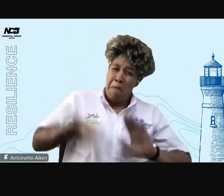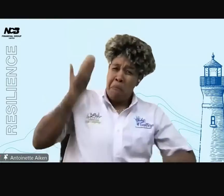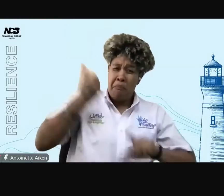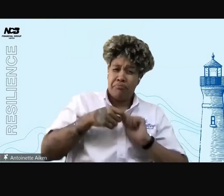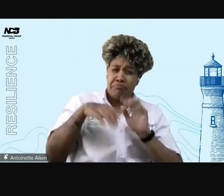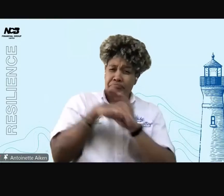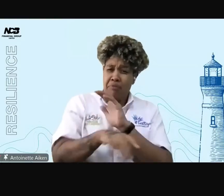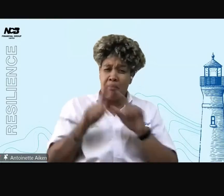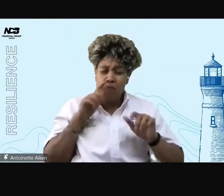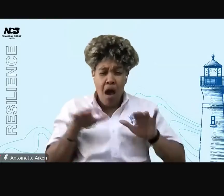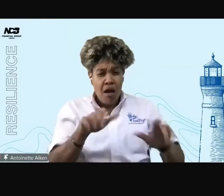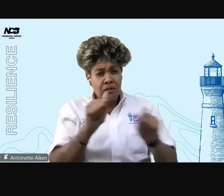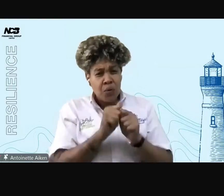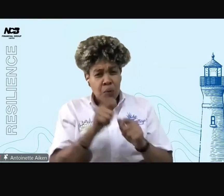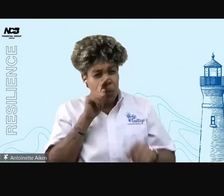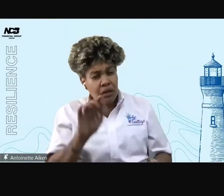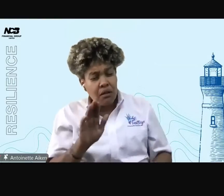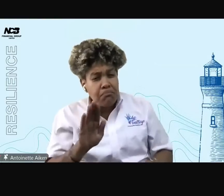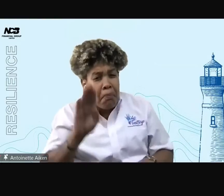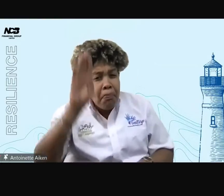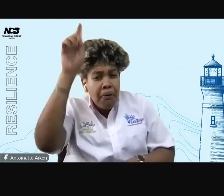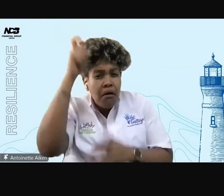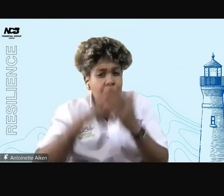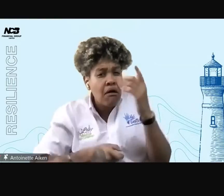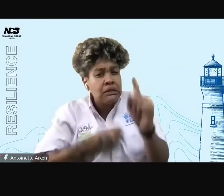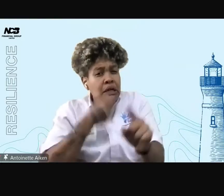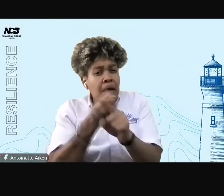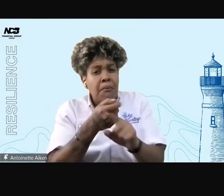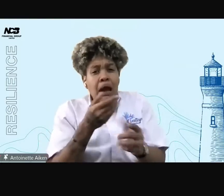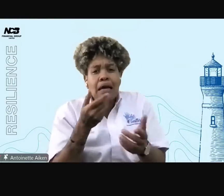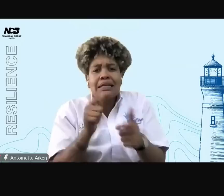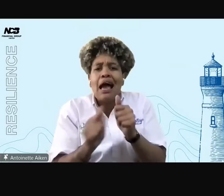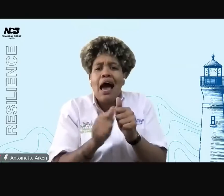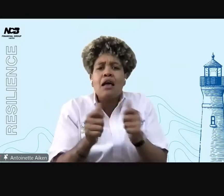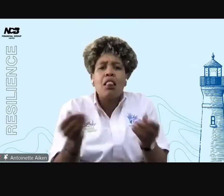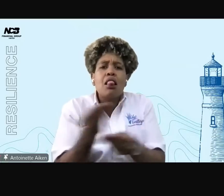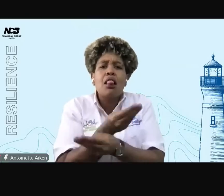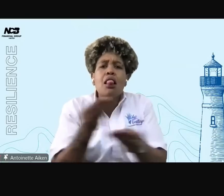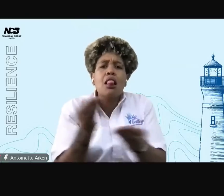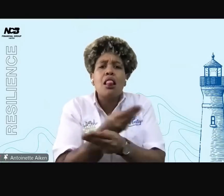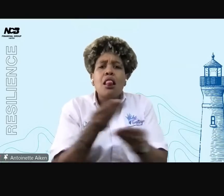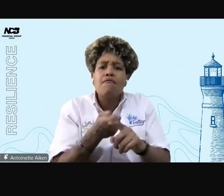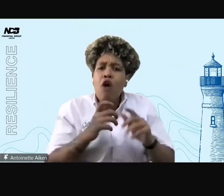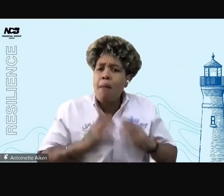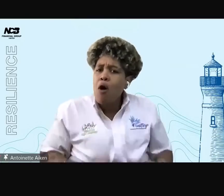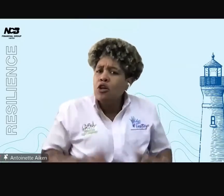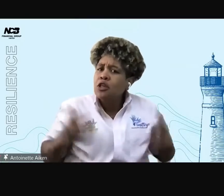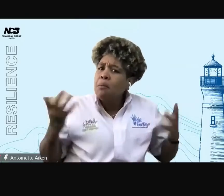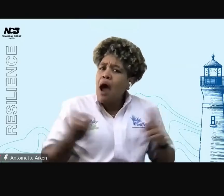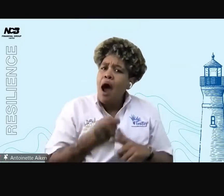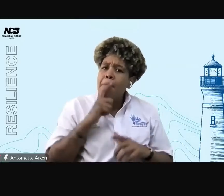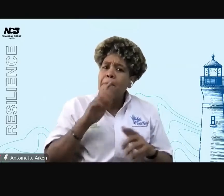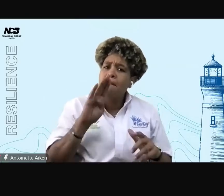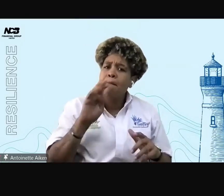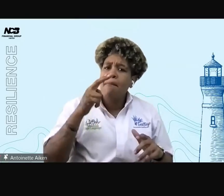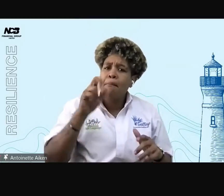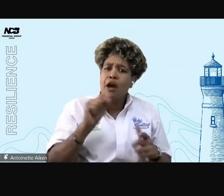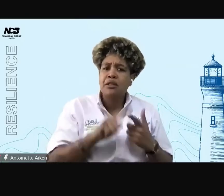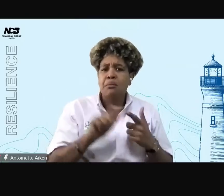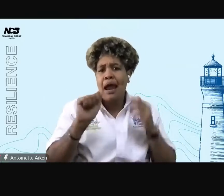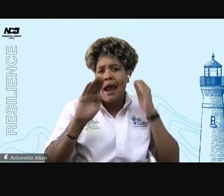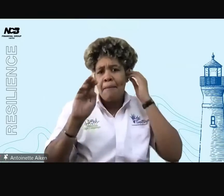with inflation adversely affects our costs of moving cash to and from customers, branches, and